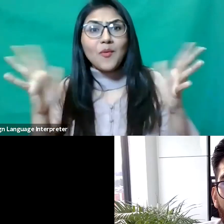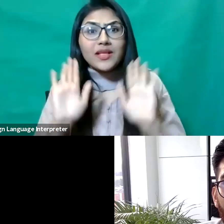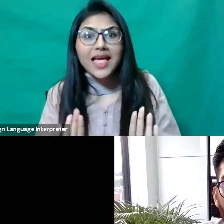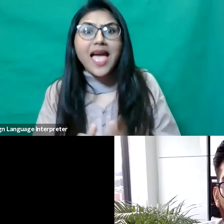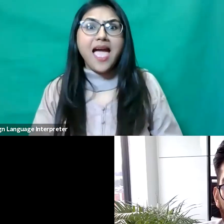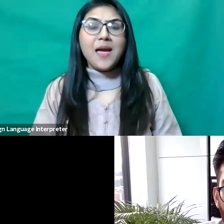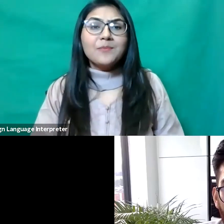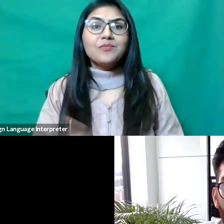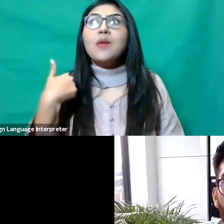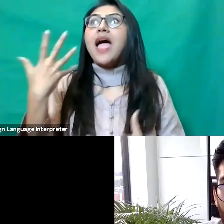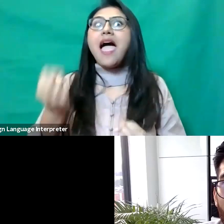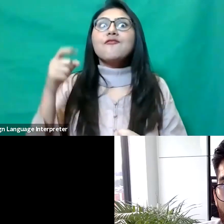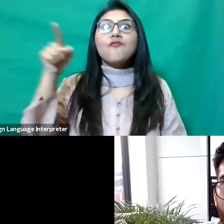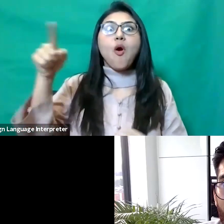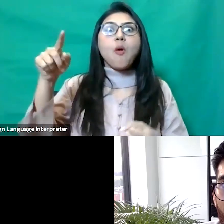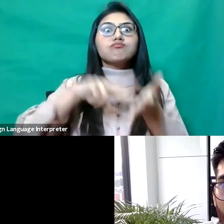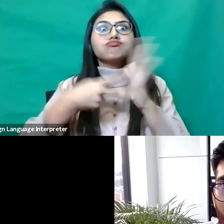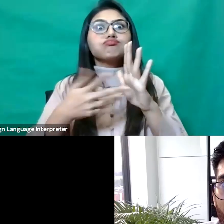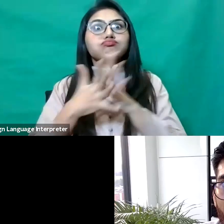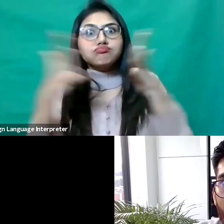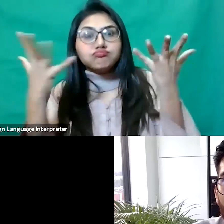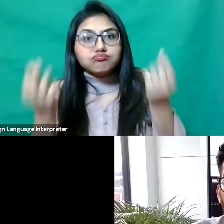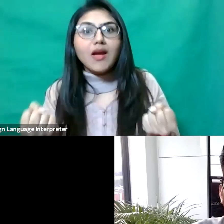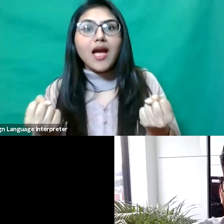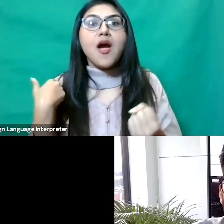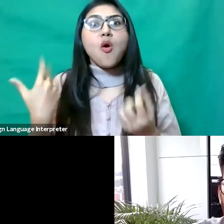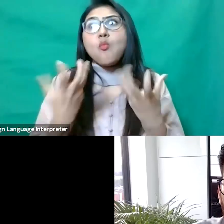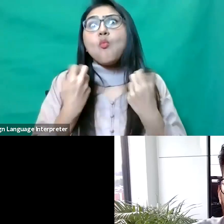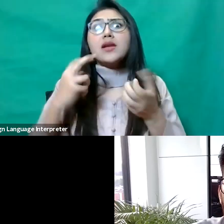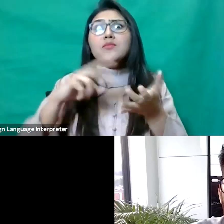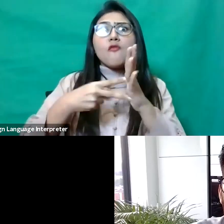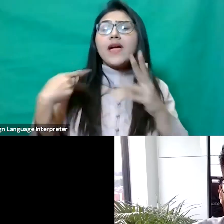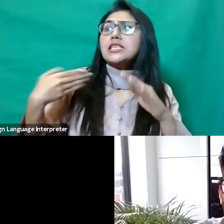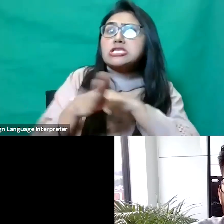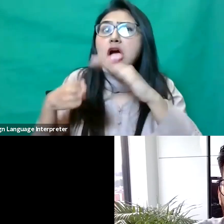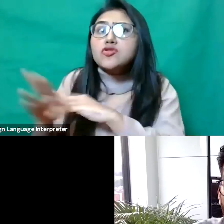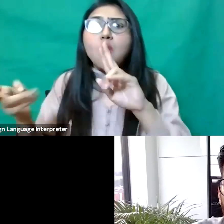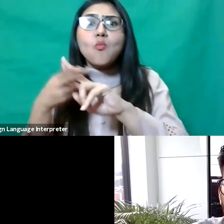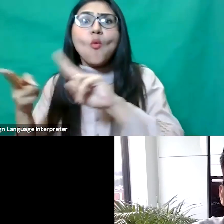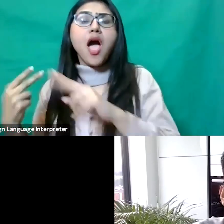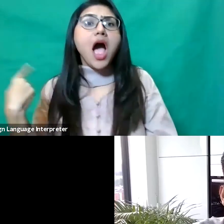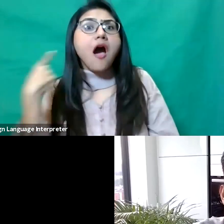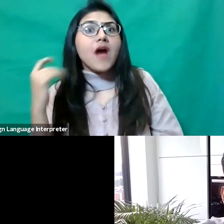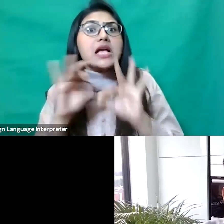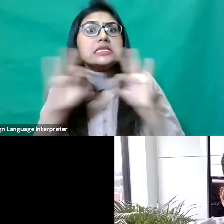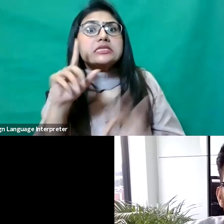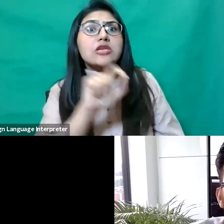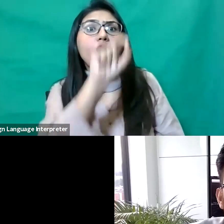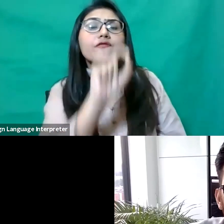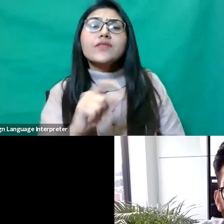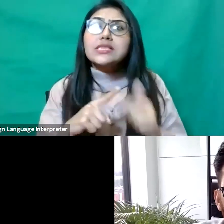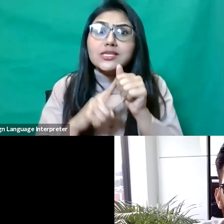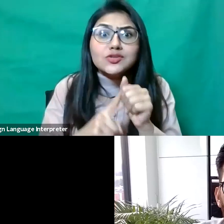exposed, more professional. So you have to be able to hear. You don't really have a choice. Exactly. So I felt like